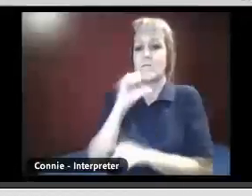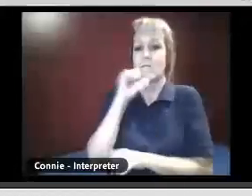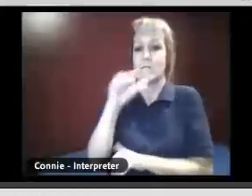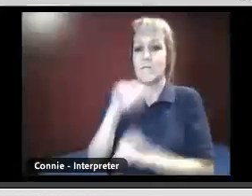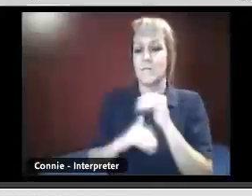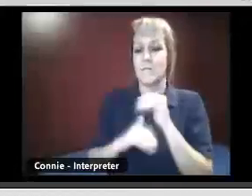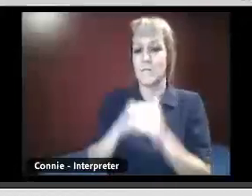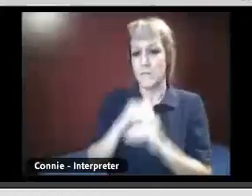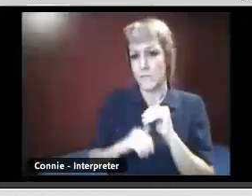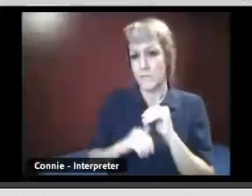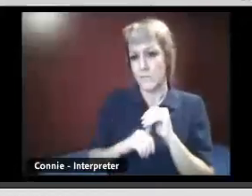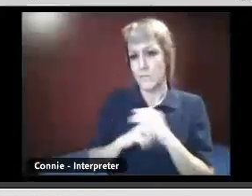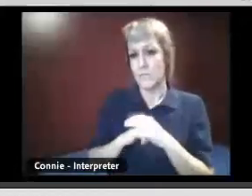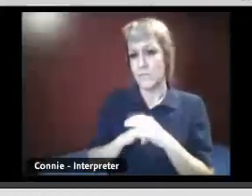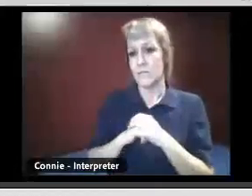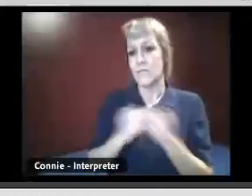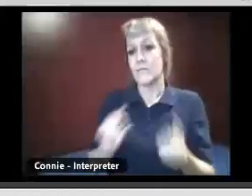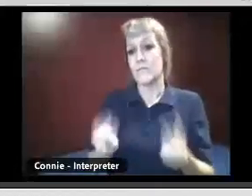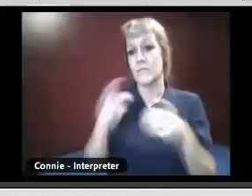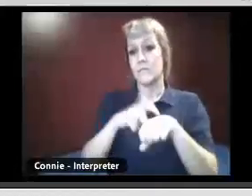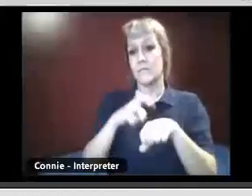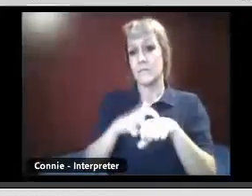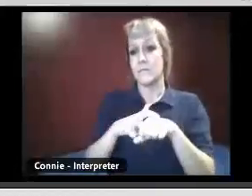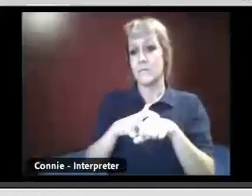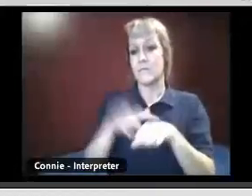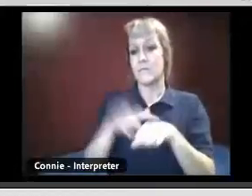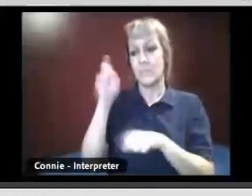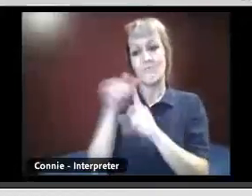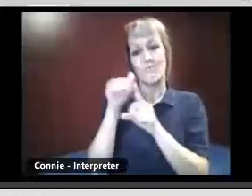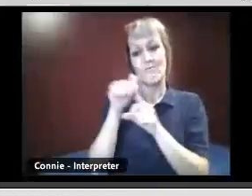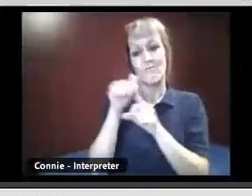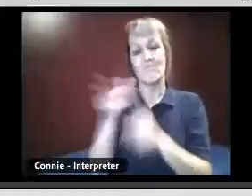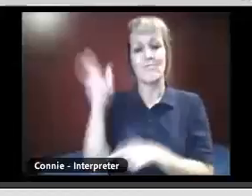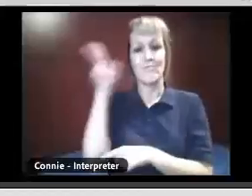atmosphere, many times is the wake-up call that people need to hear.